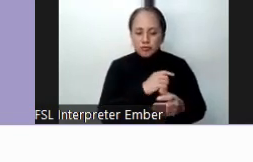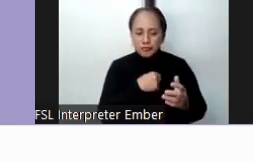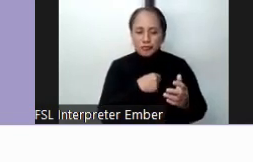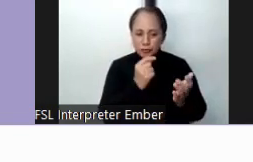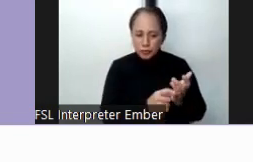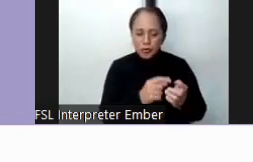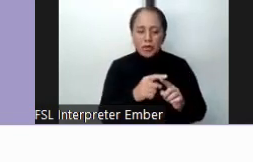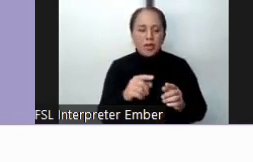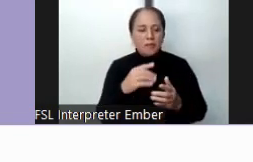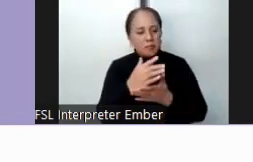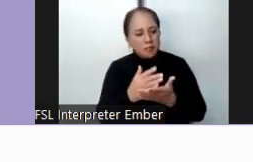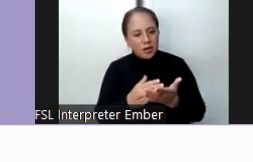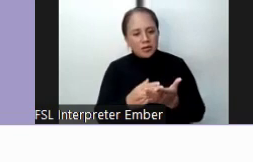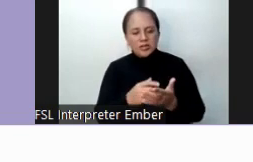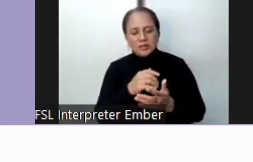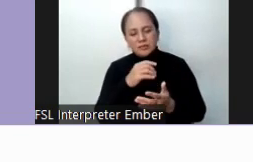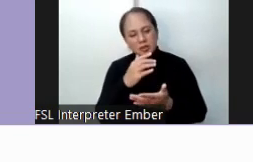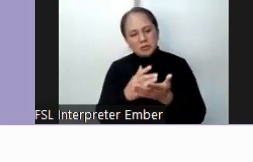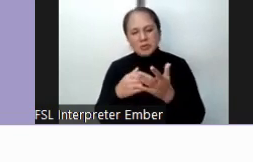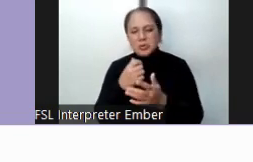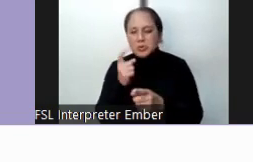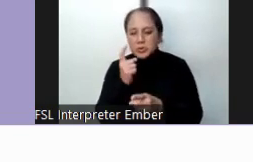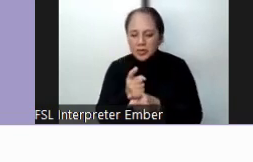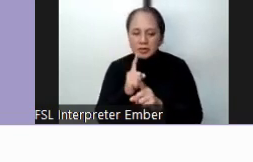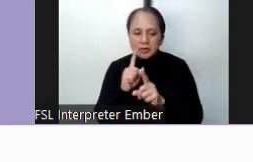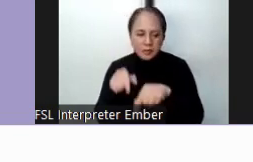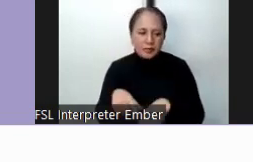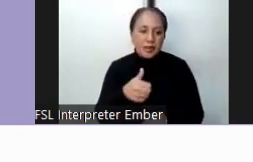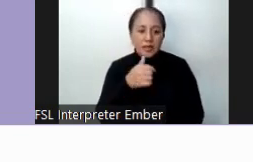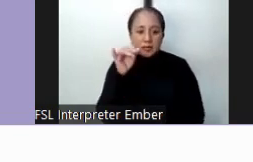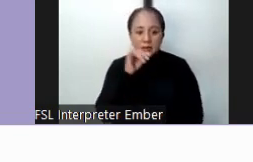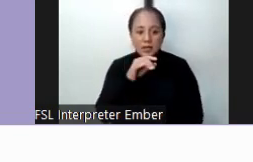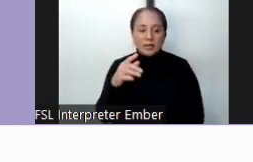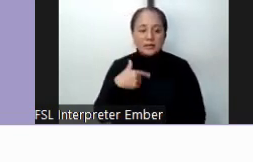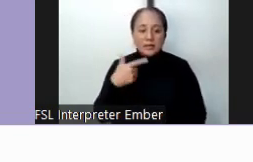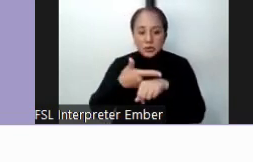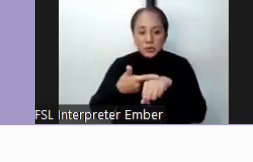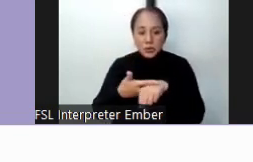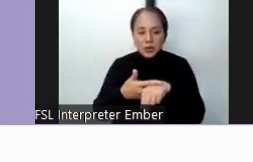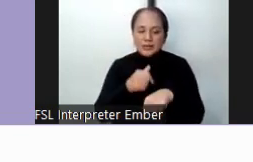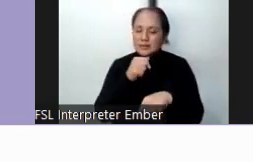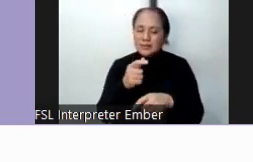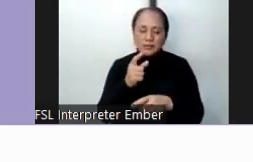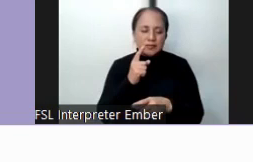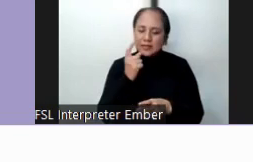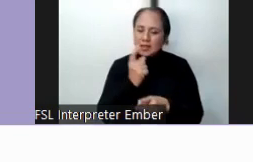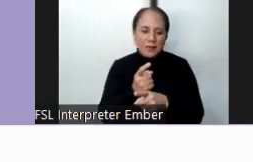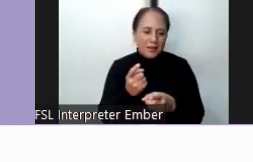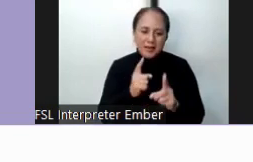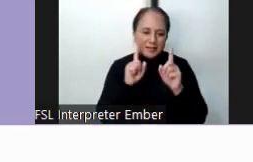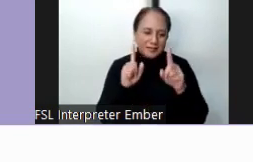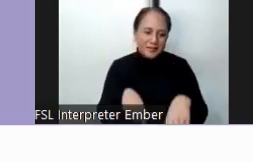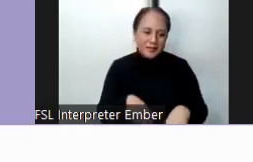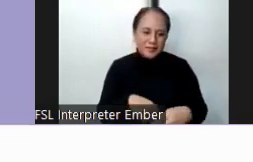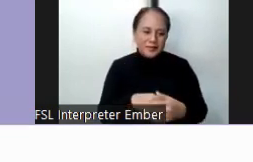with partial or partially correct responses. The rest, in light gray, reflected incorrect or irrelevant strategies